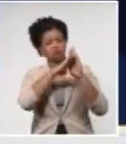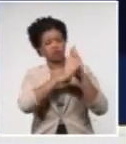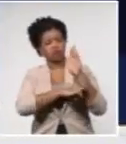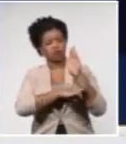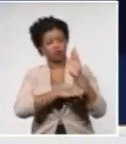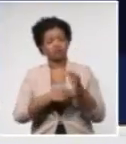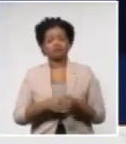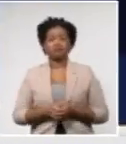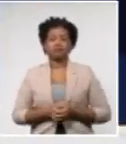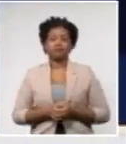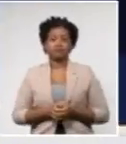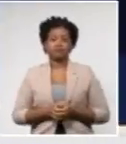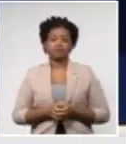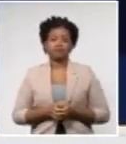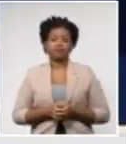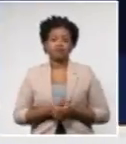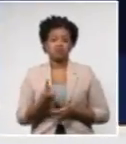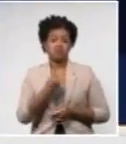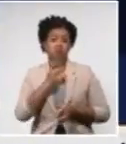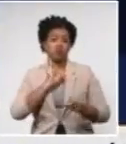care and